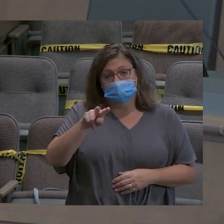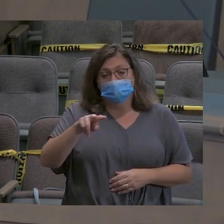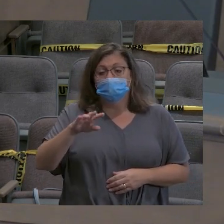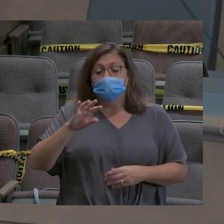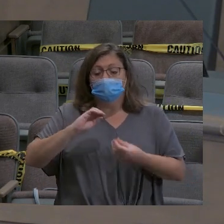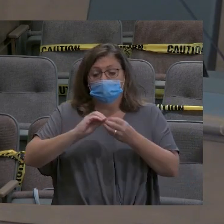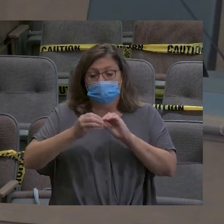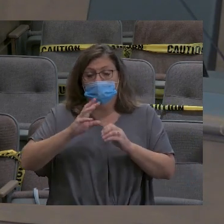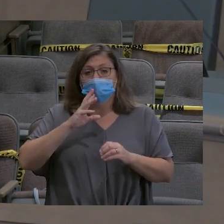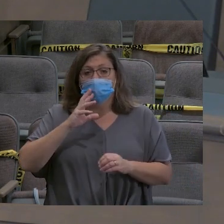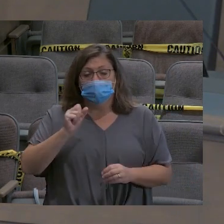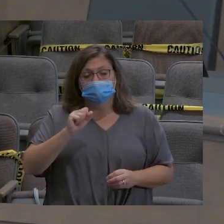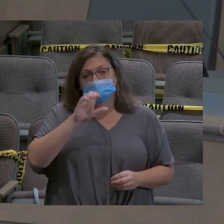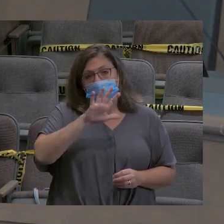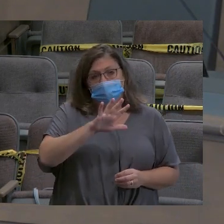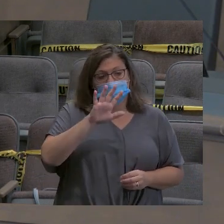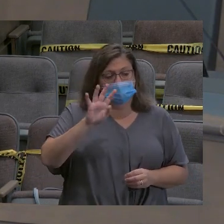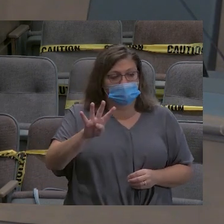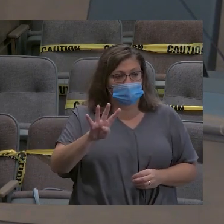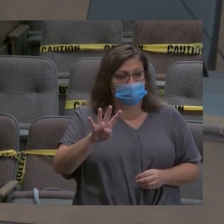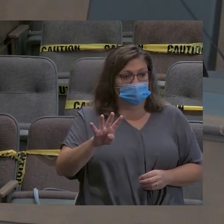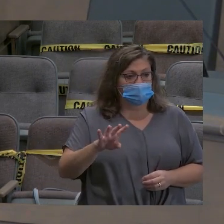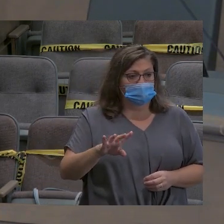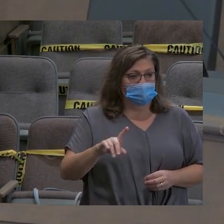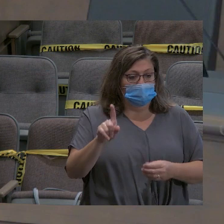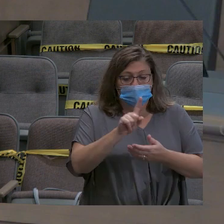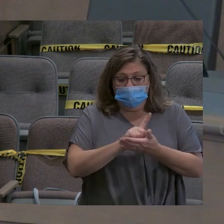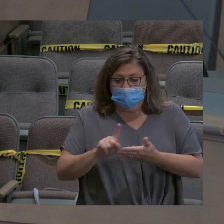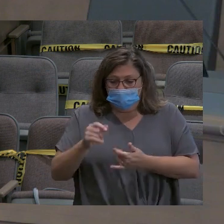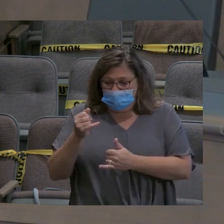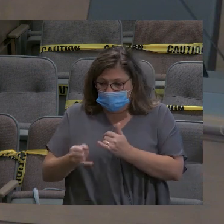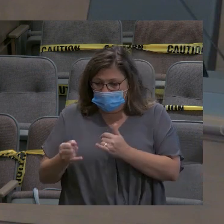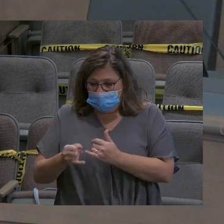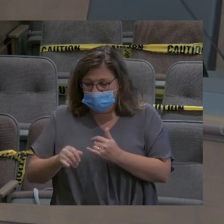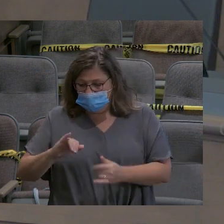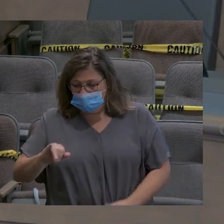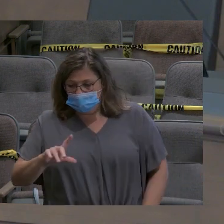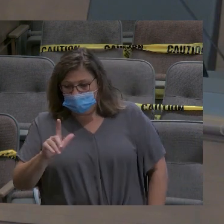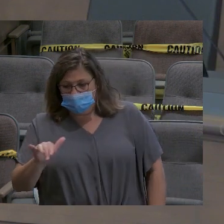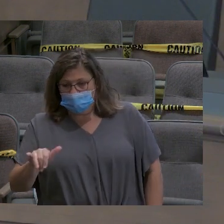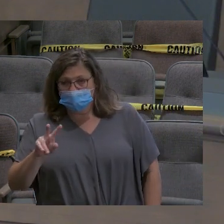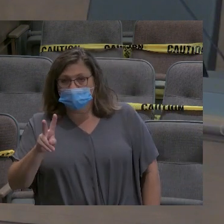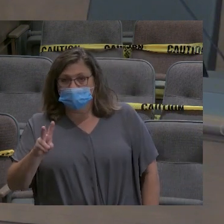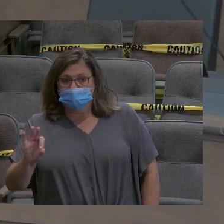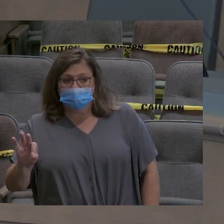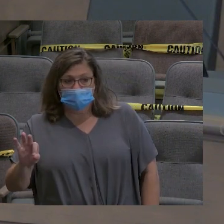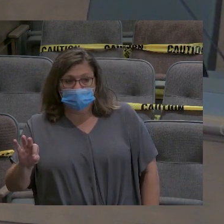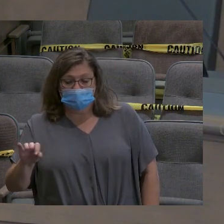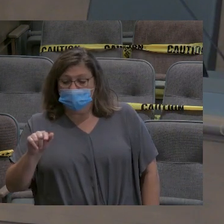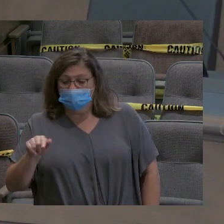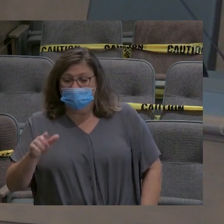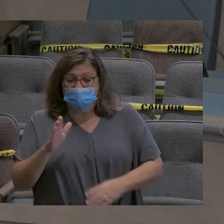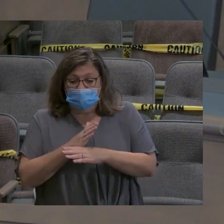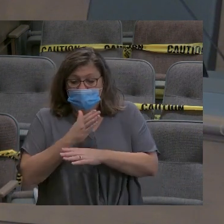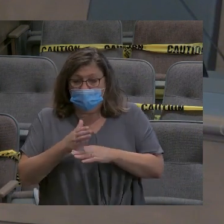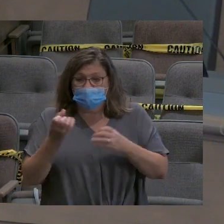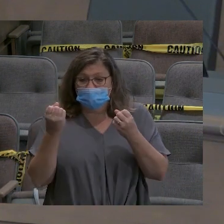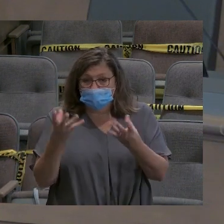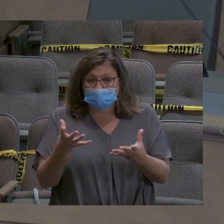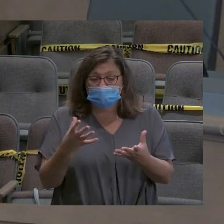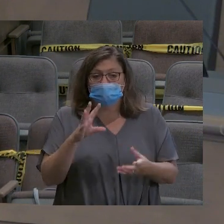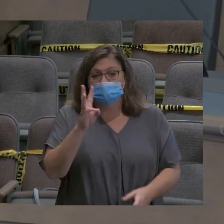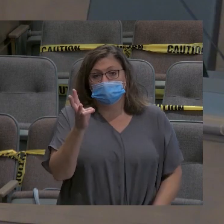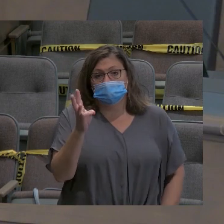54. The week ending July 29th, the average number of COVID patients was